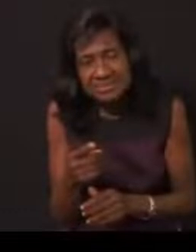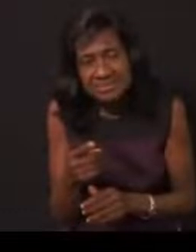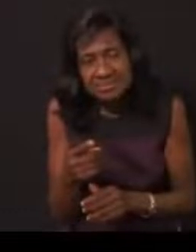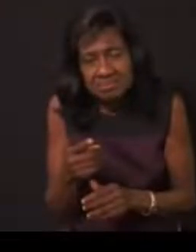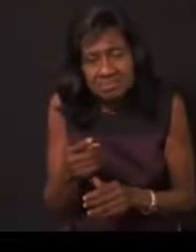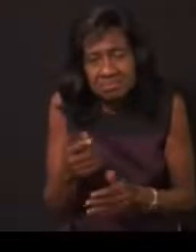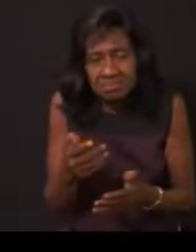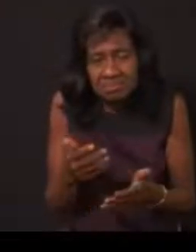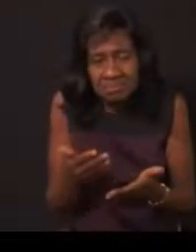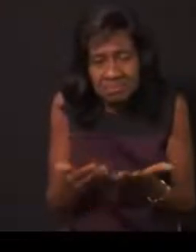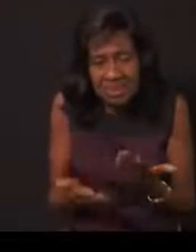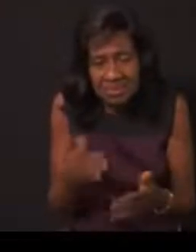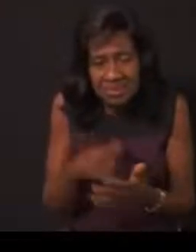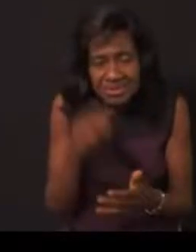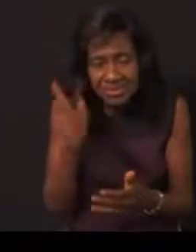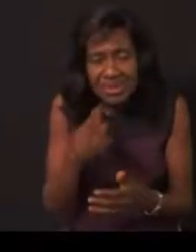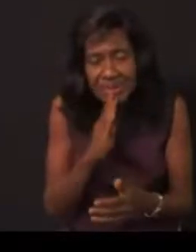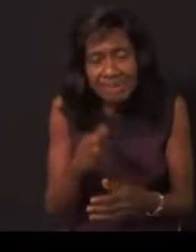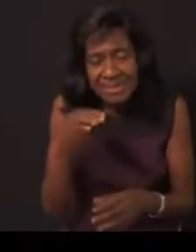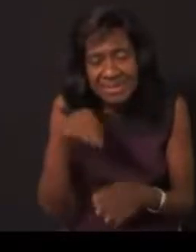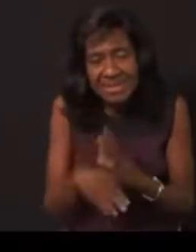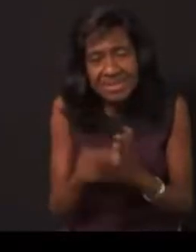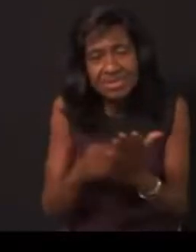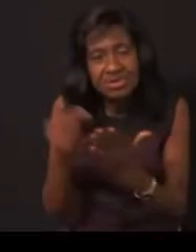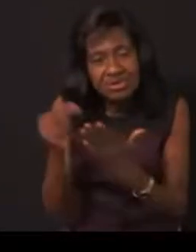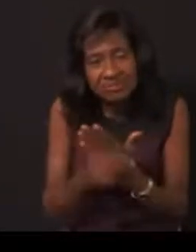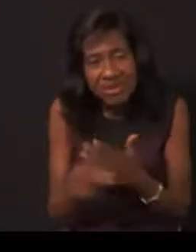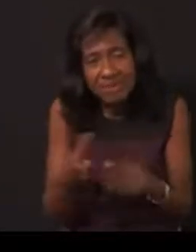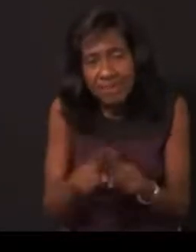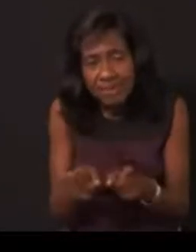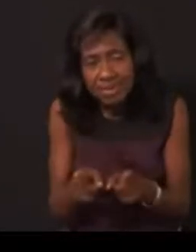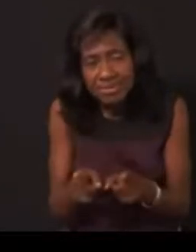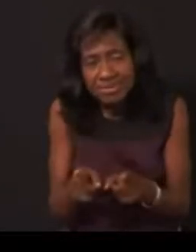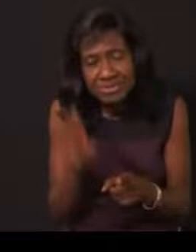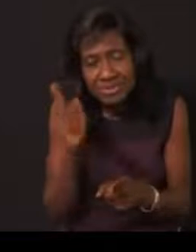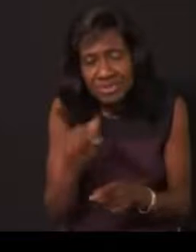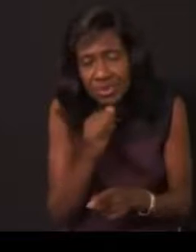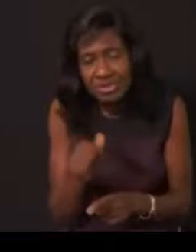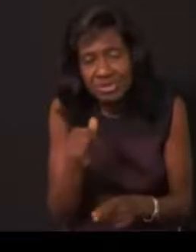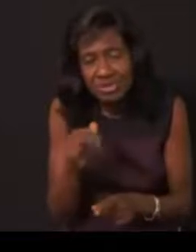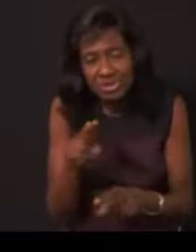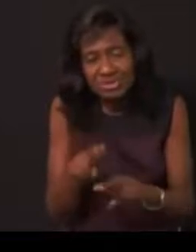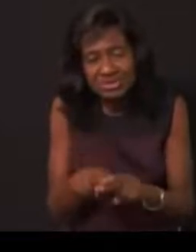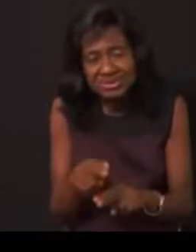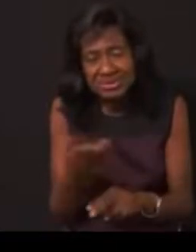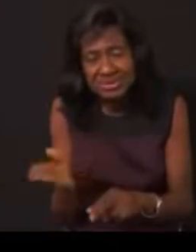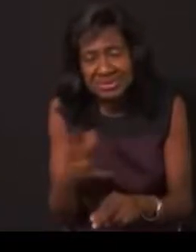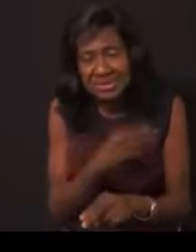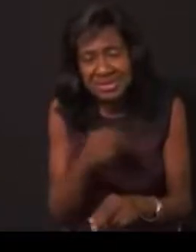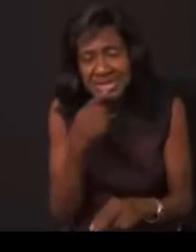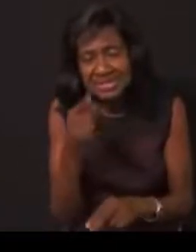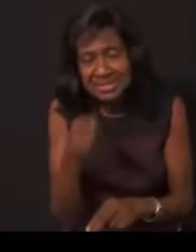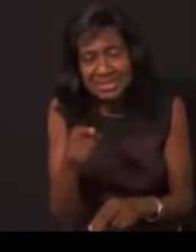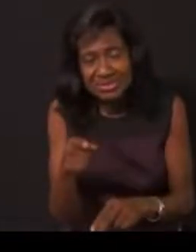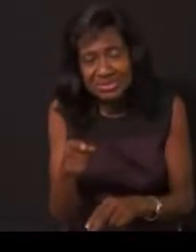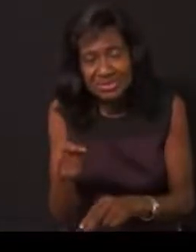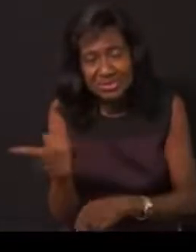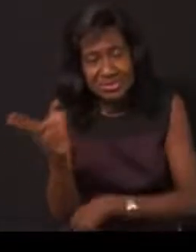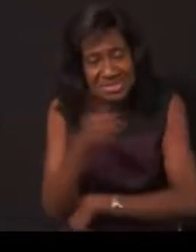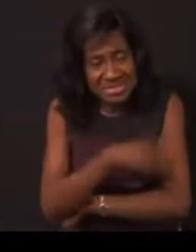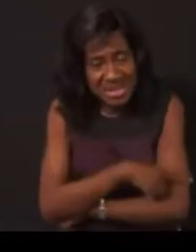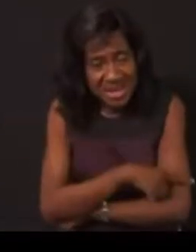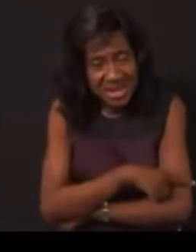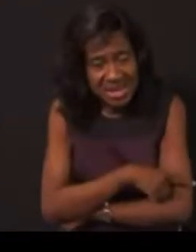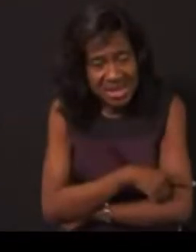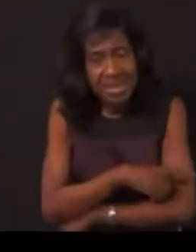sometime in November. But I'm not going to sit here and tell you the exact date. We